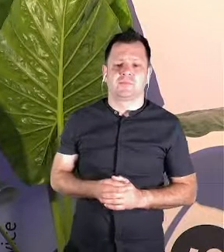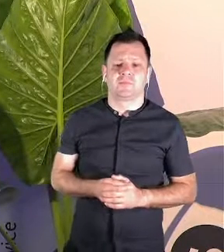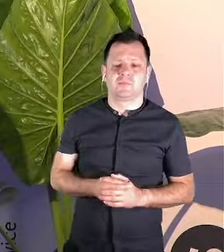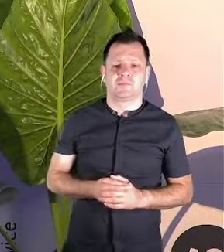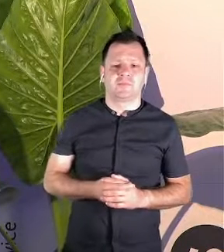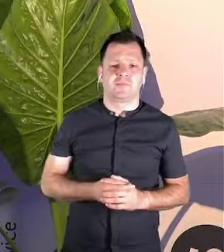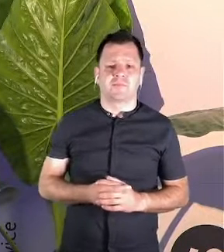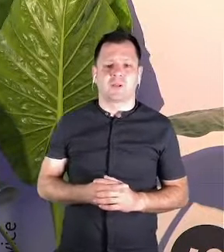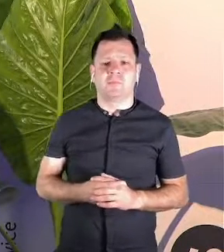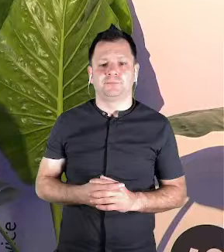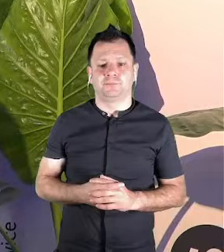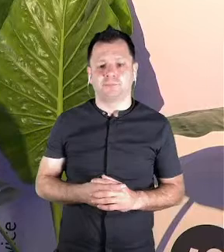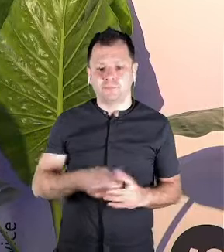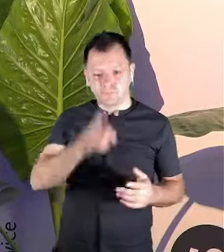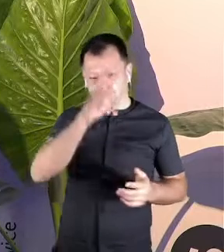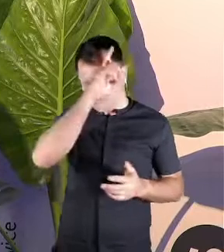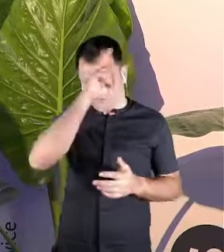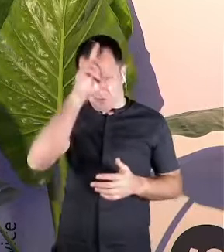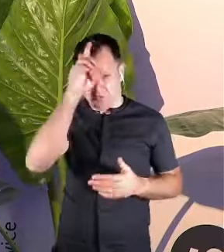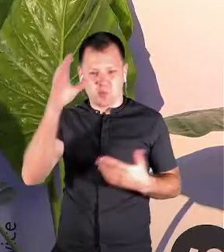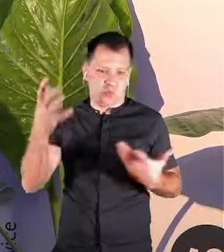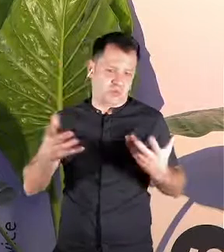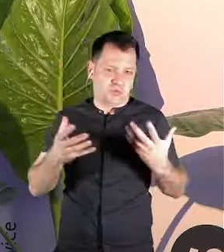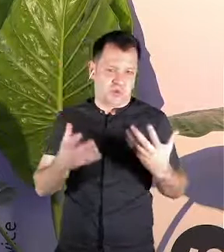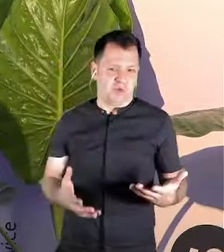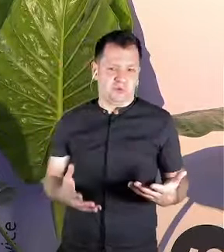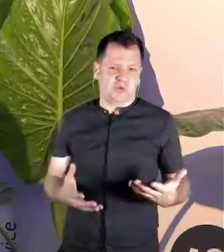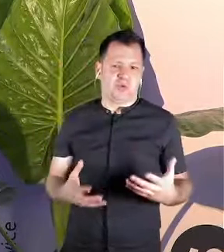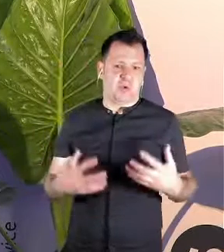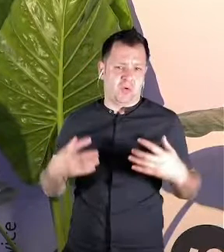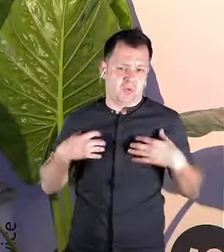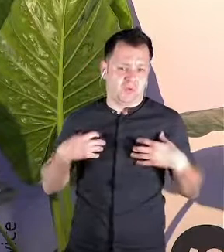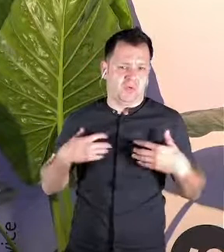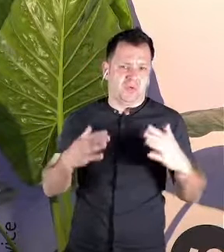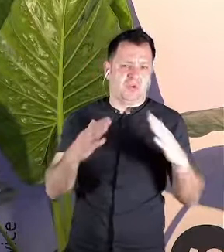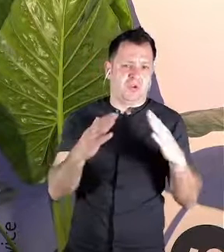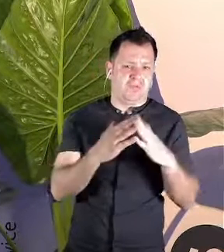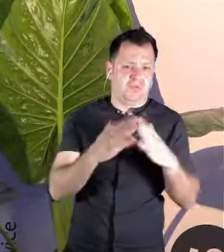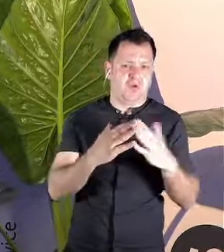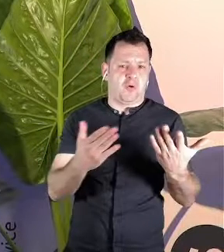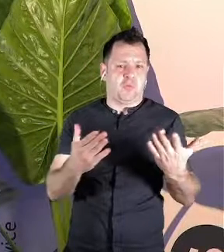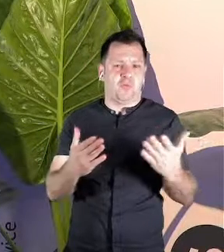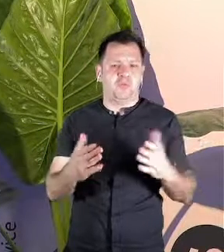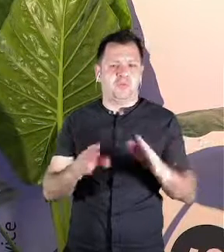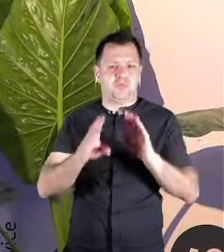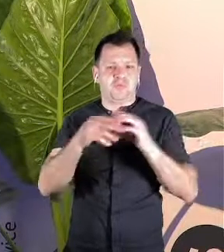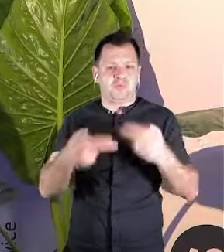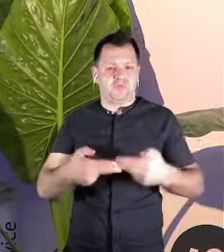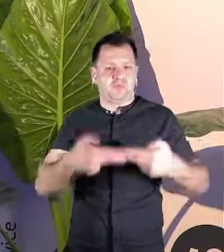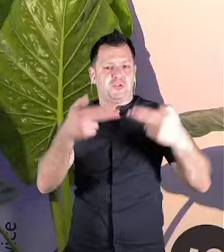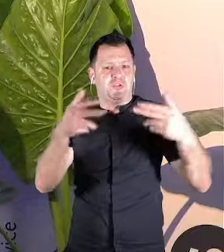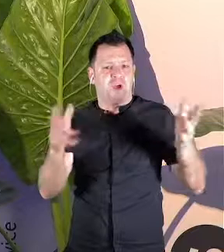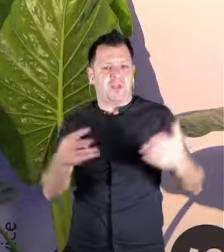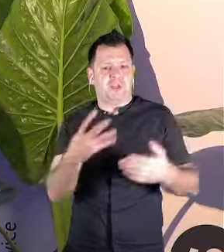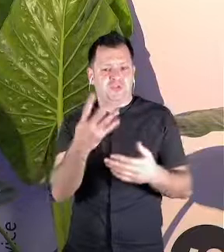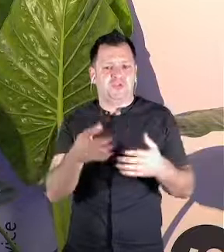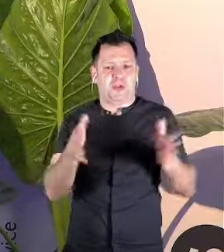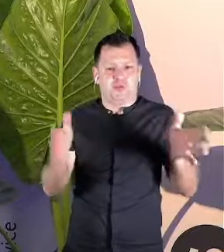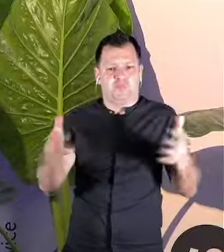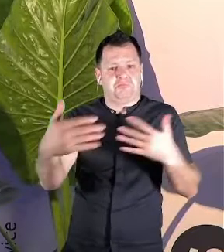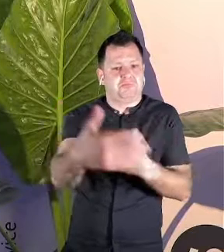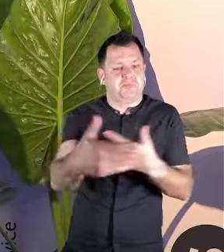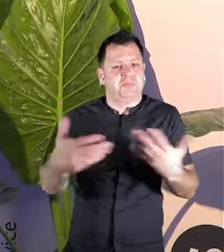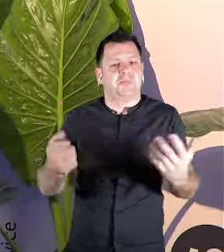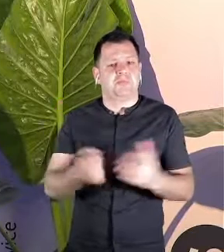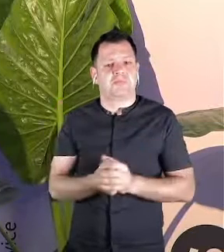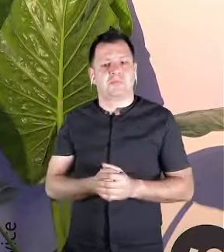this indoor life and they care most about their kind of, the indoor environment, and that's